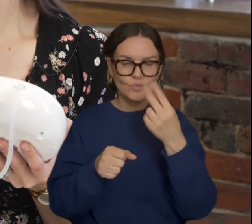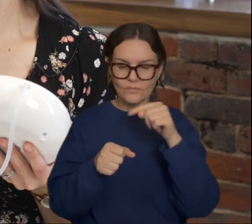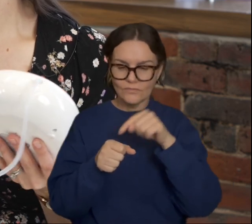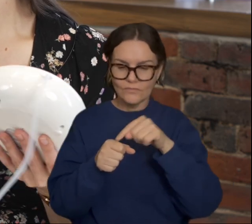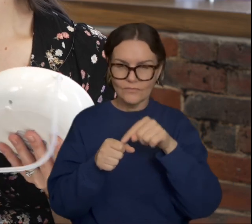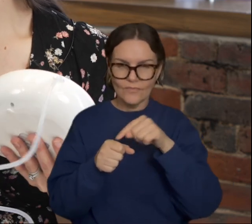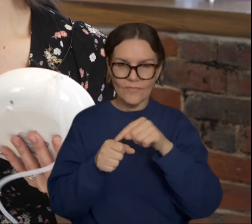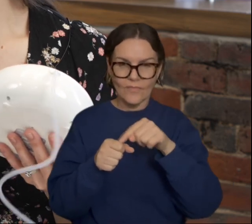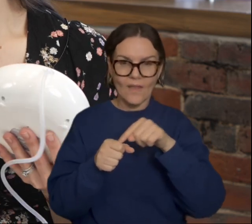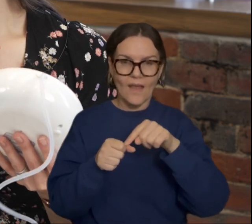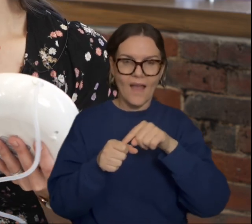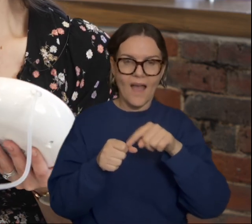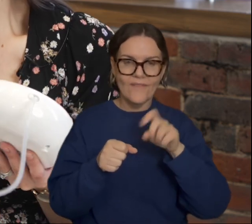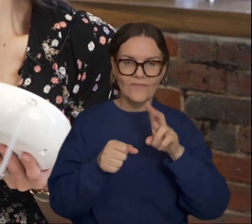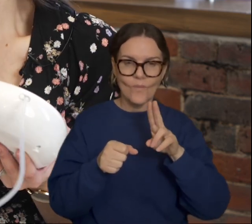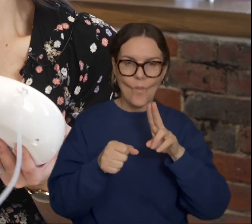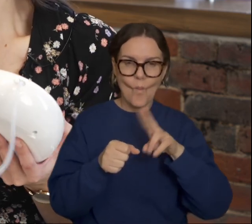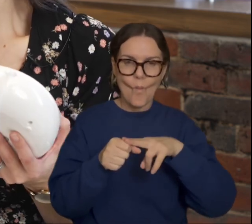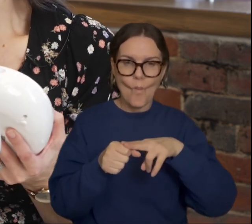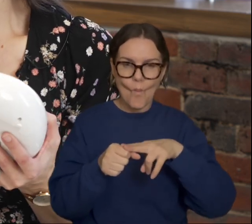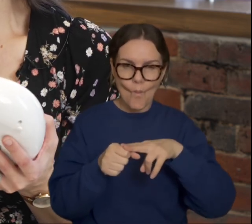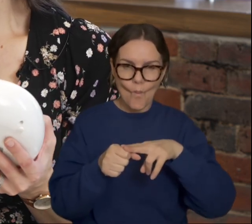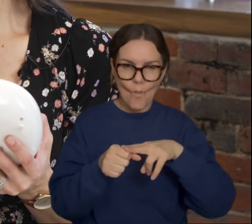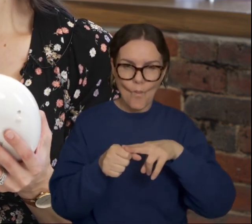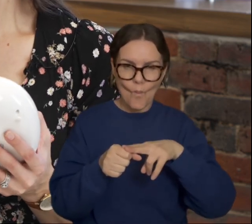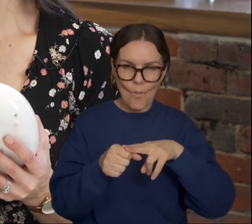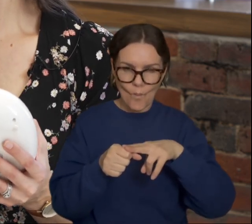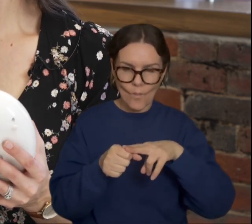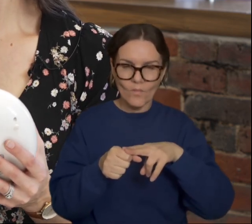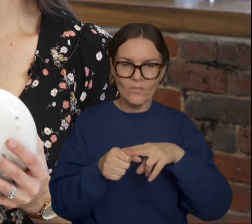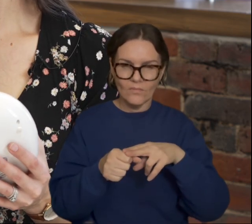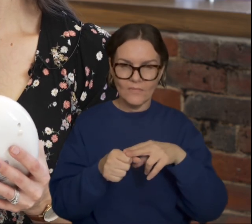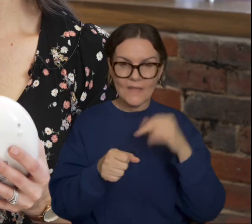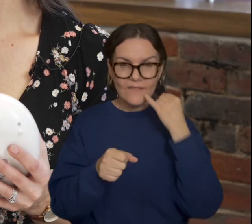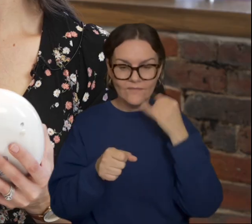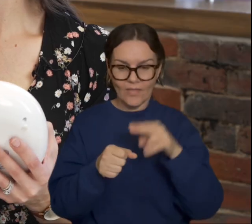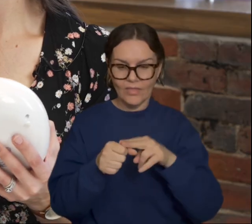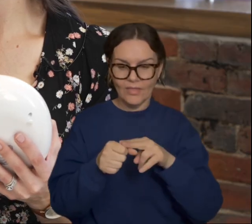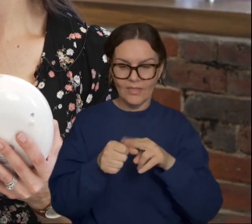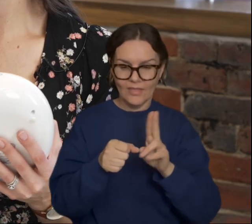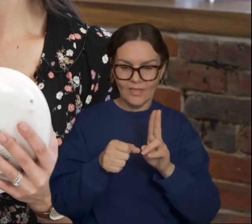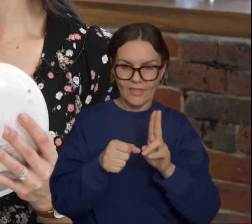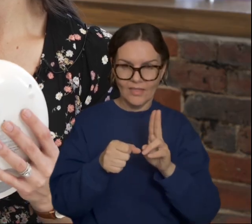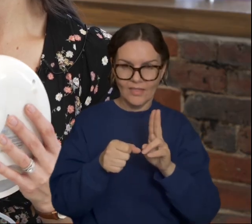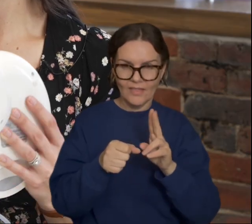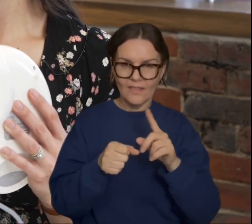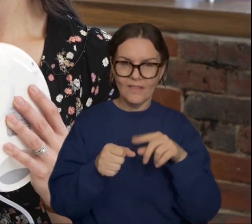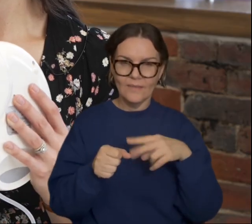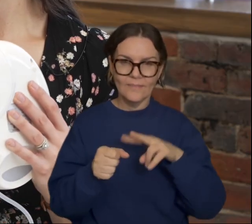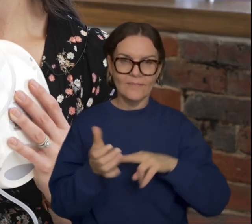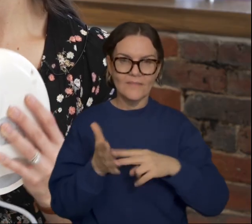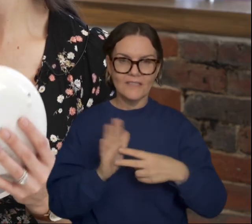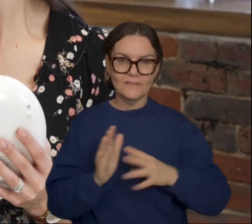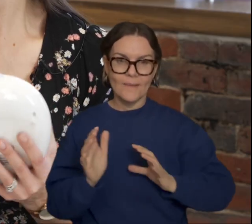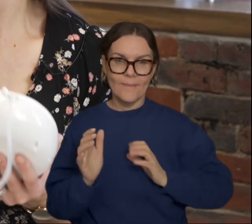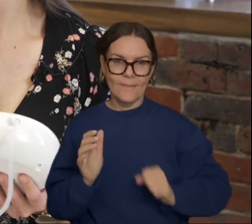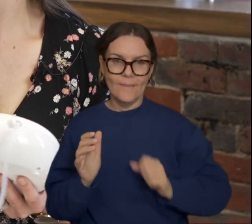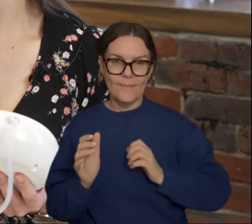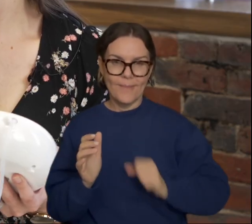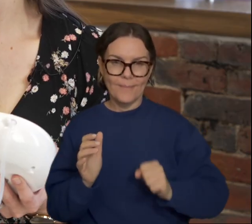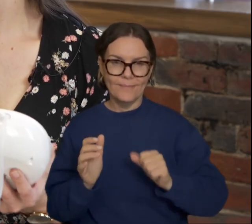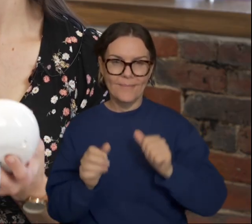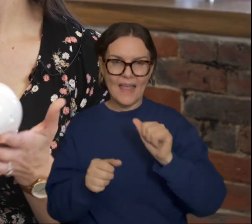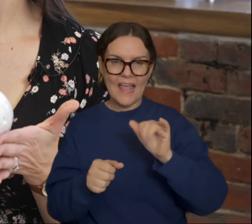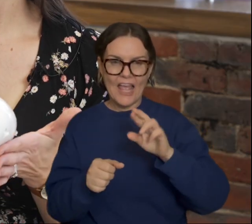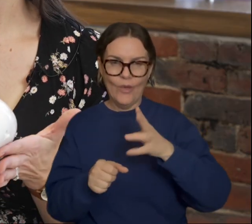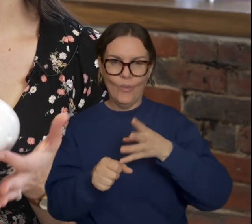it'll pull in air and you won't have suction on the side you are trying to pump on. Now this little silicone cap is only held on by a little silicone string. It can